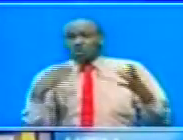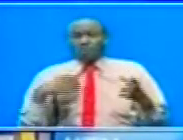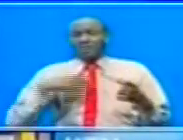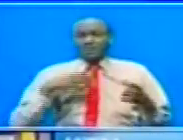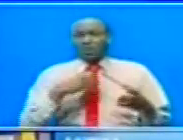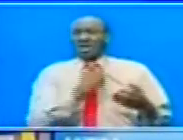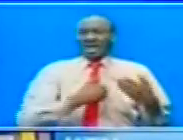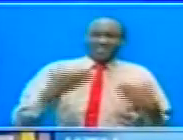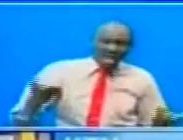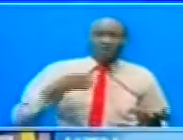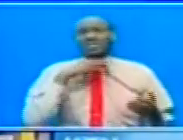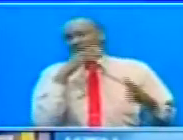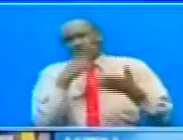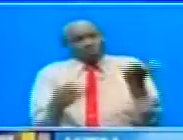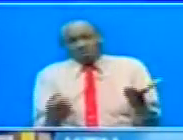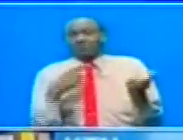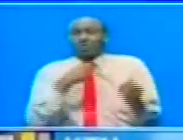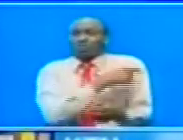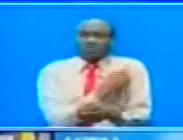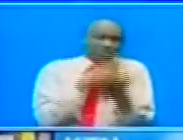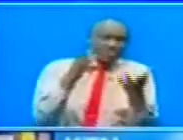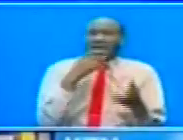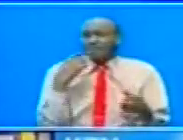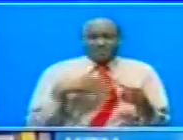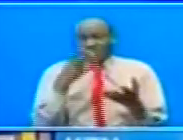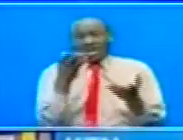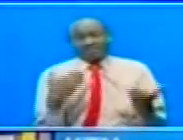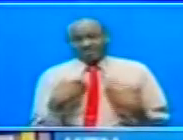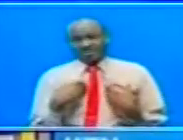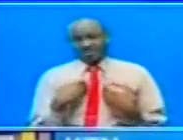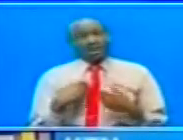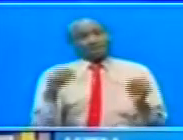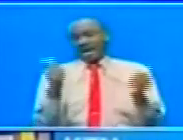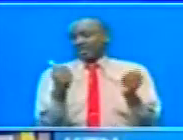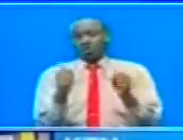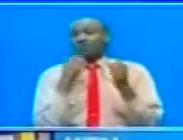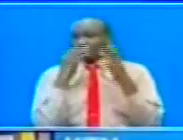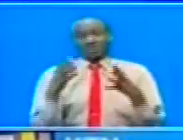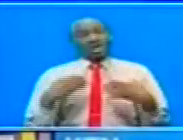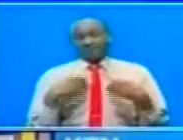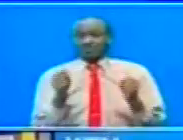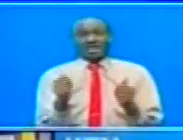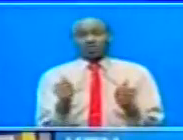or any word from the hospital, from the Wajir hospital? Still not yet,